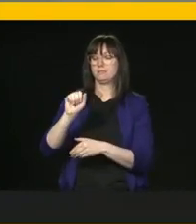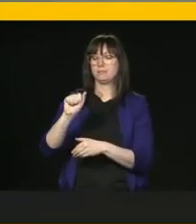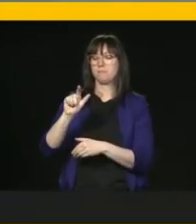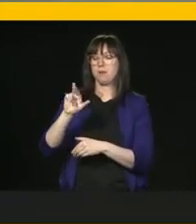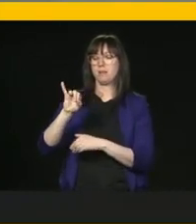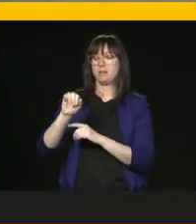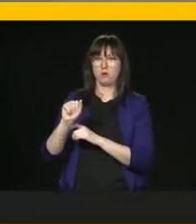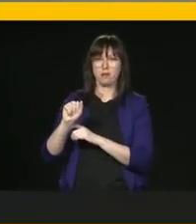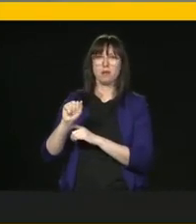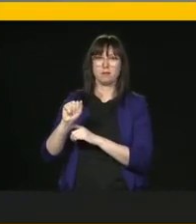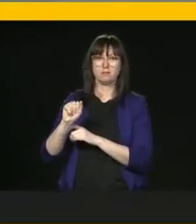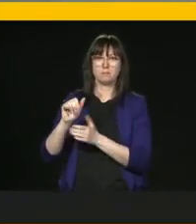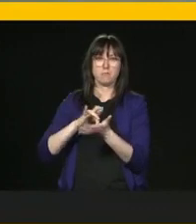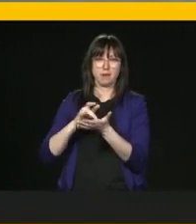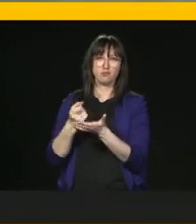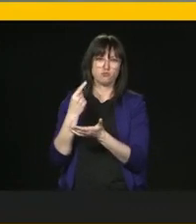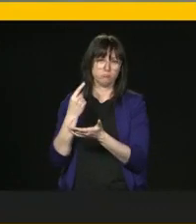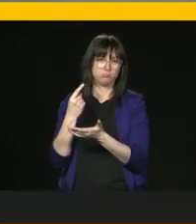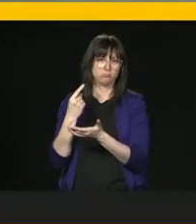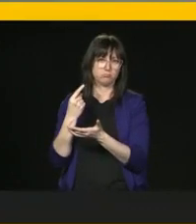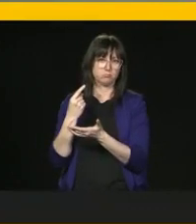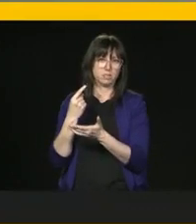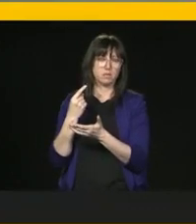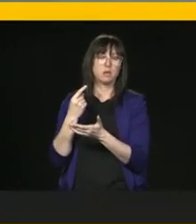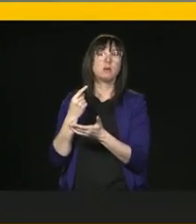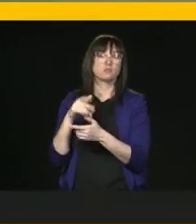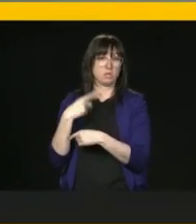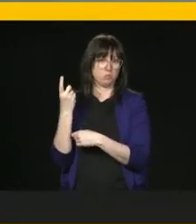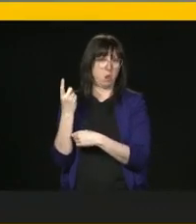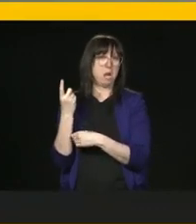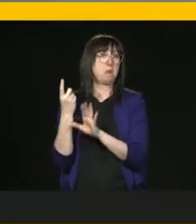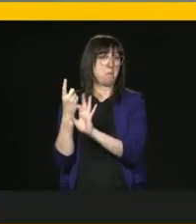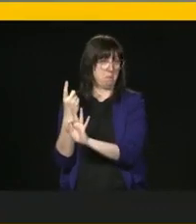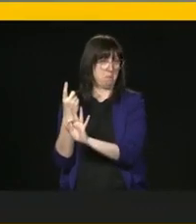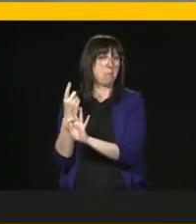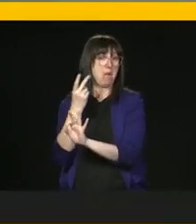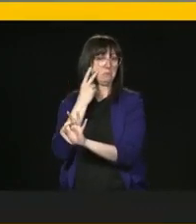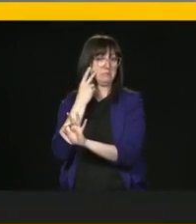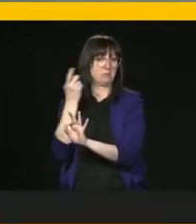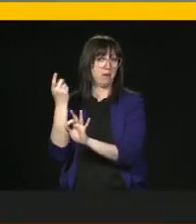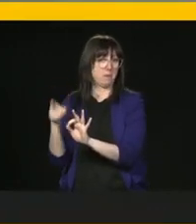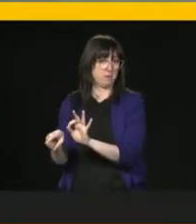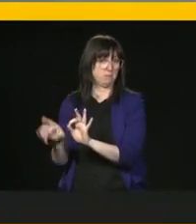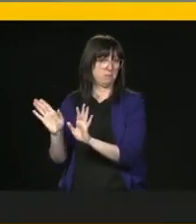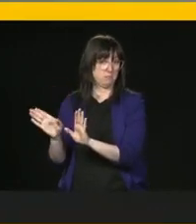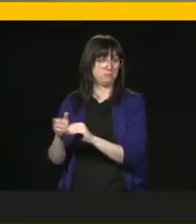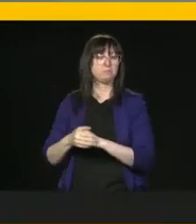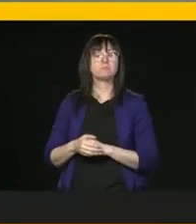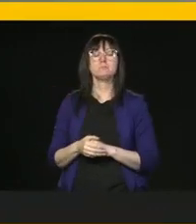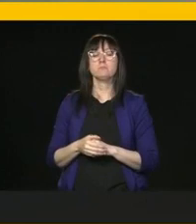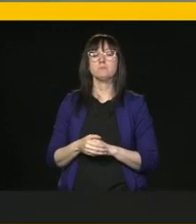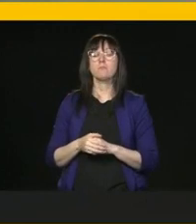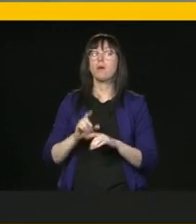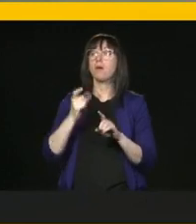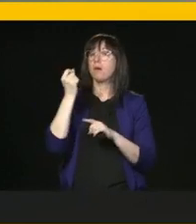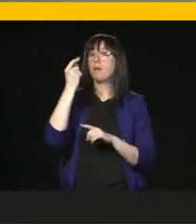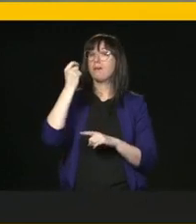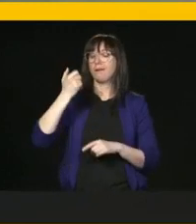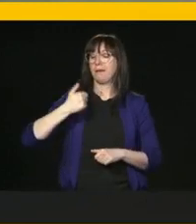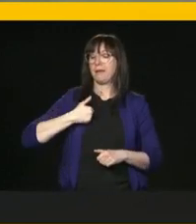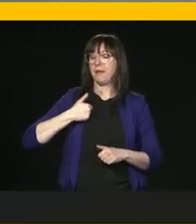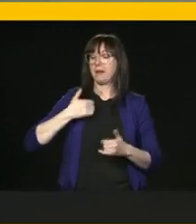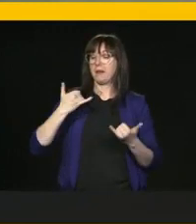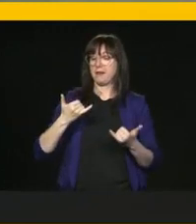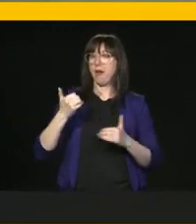chloroquine. So that forms one aspect of that. And I think given that Canada is now part of that network, there